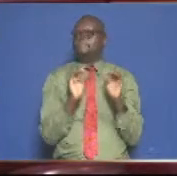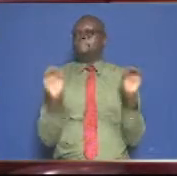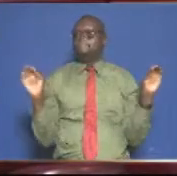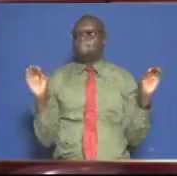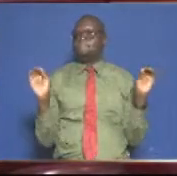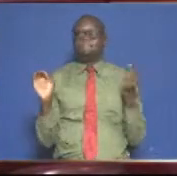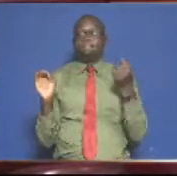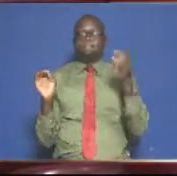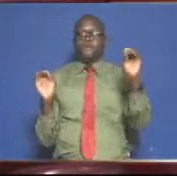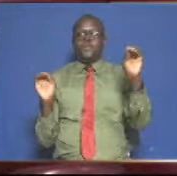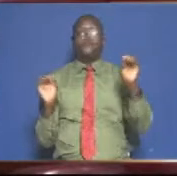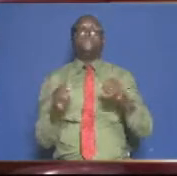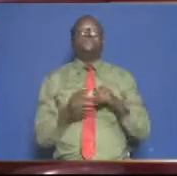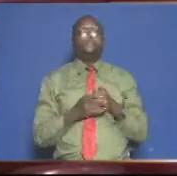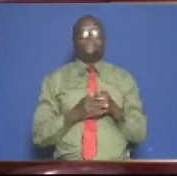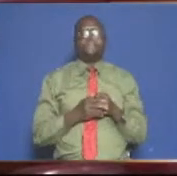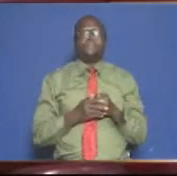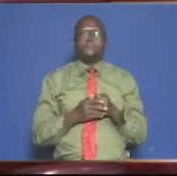So, Honorable Speaker,